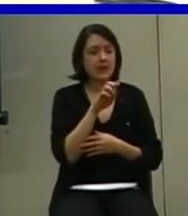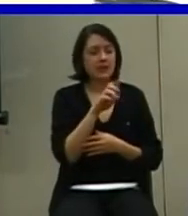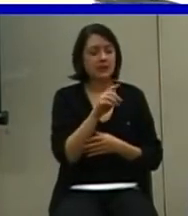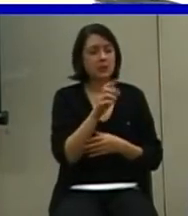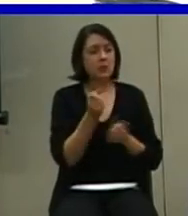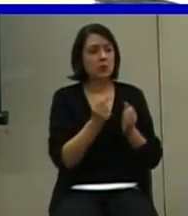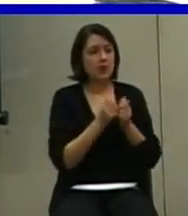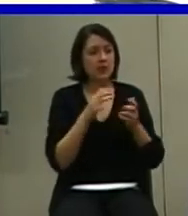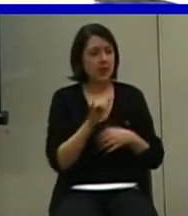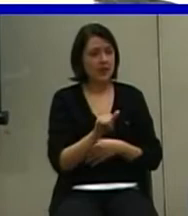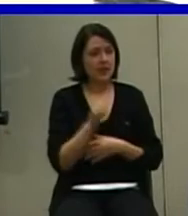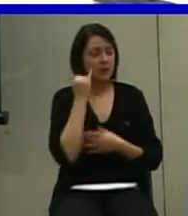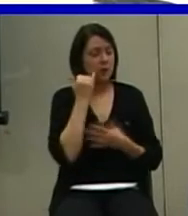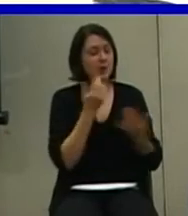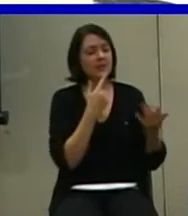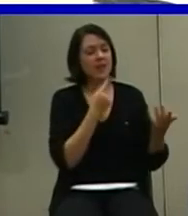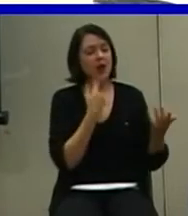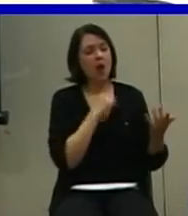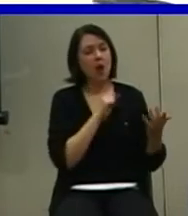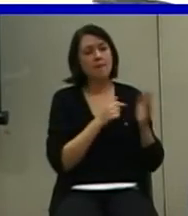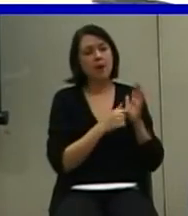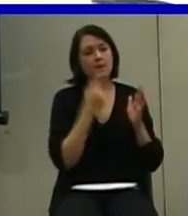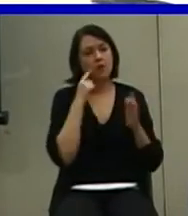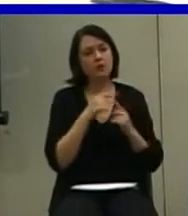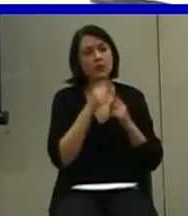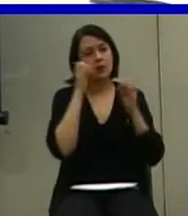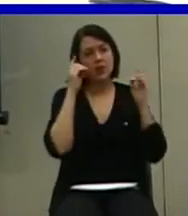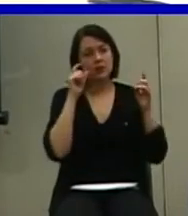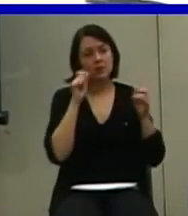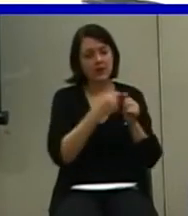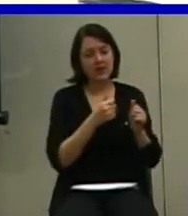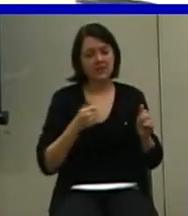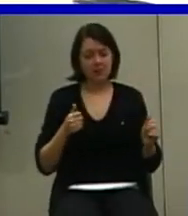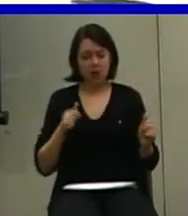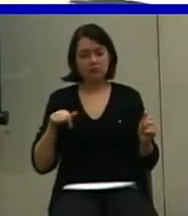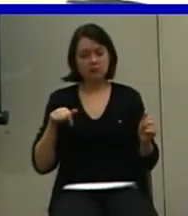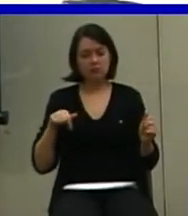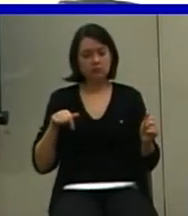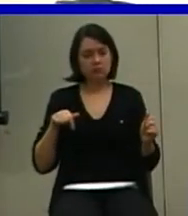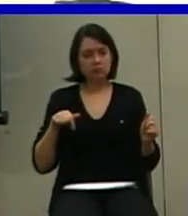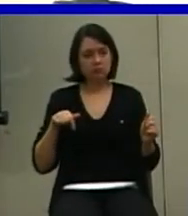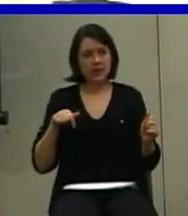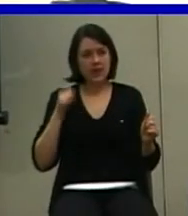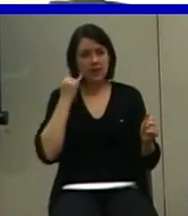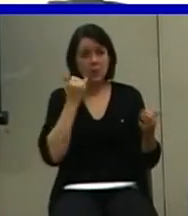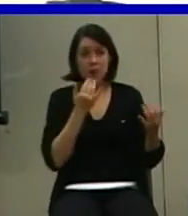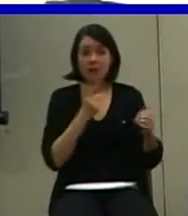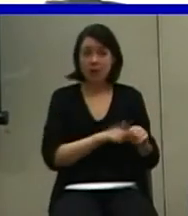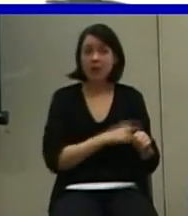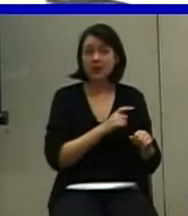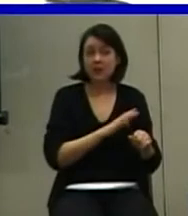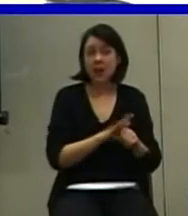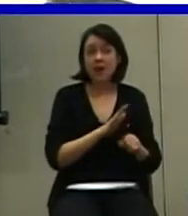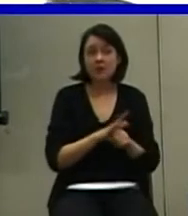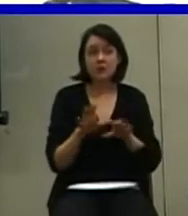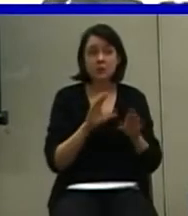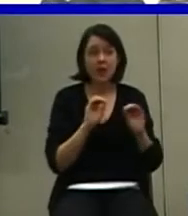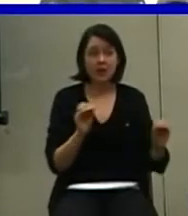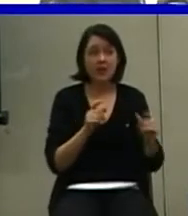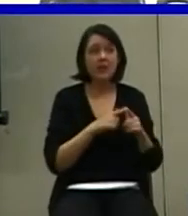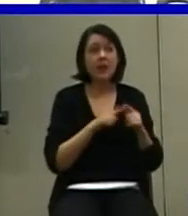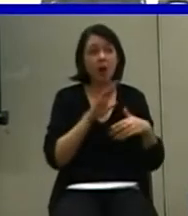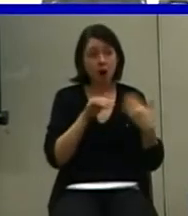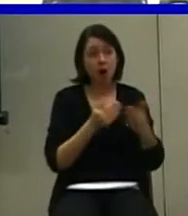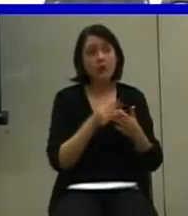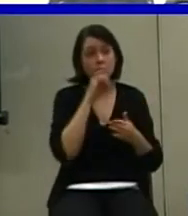and say, our model for special ed is you have to be this far behind. Well, if you wait long enough with doing nothing, everybody will